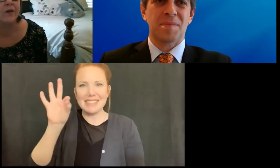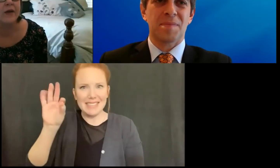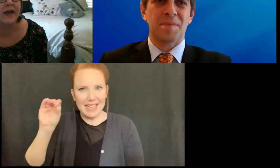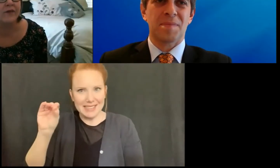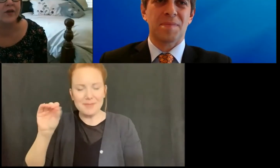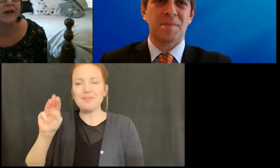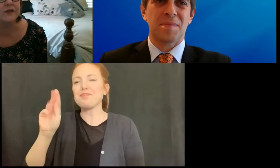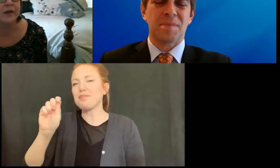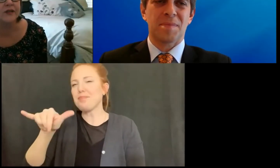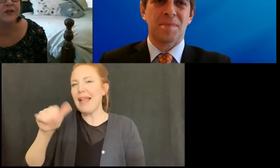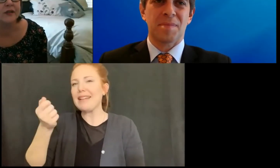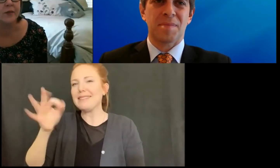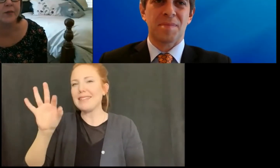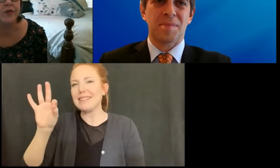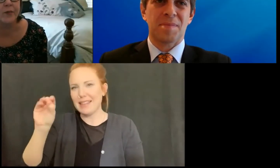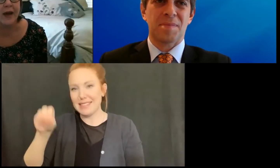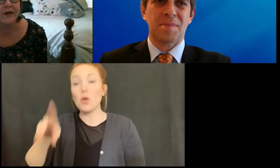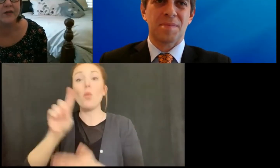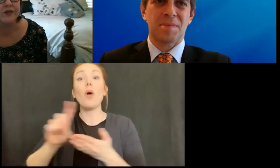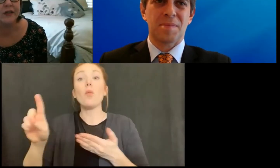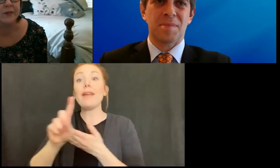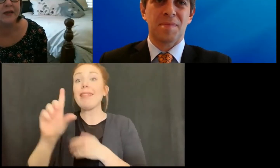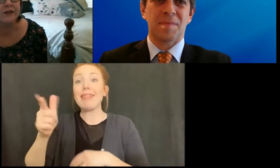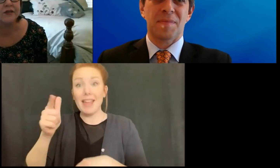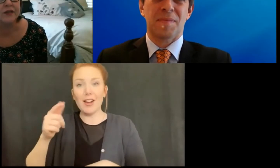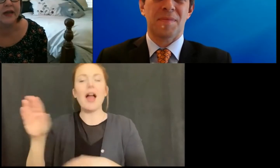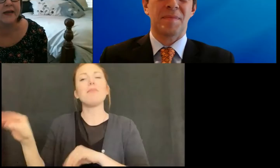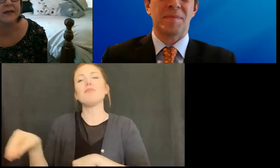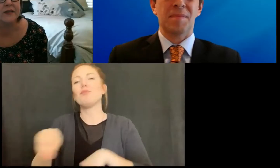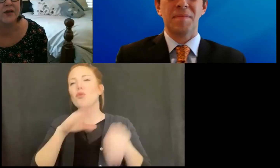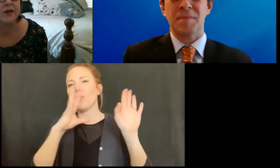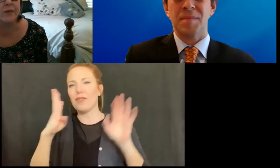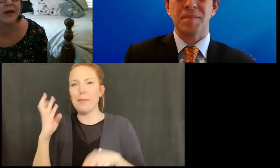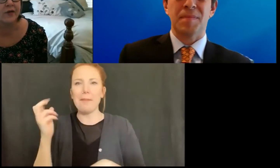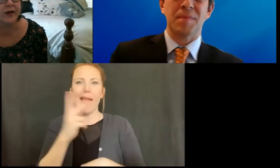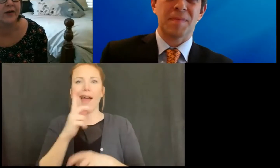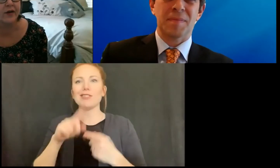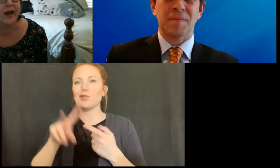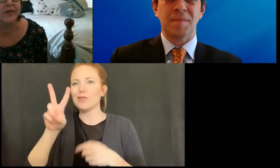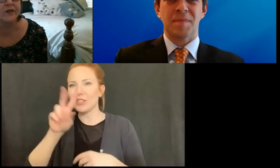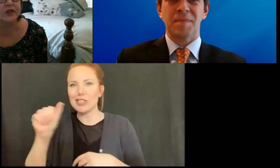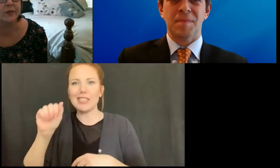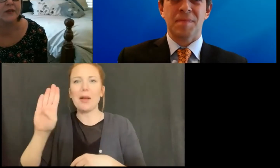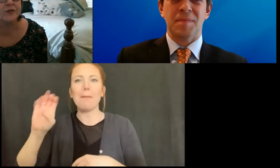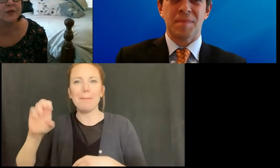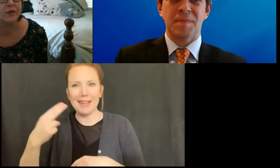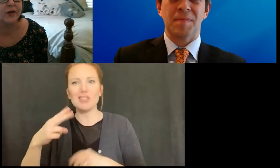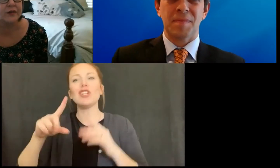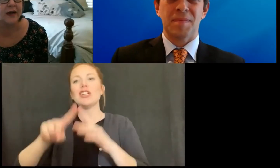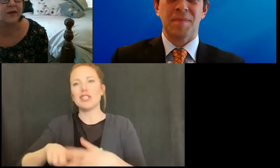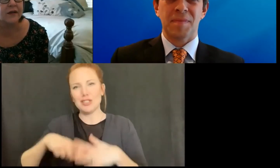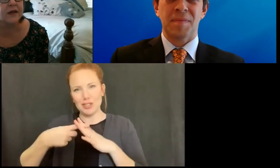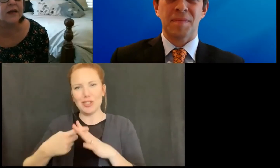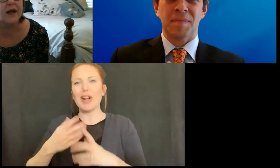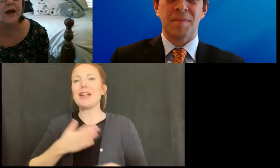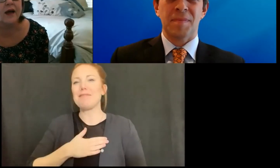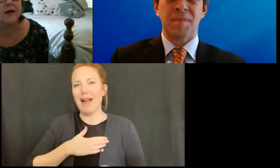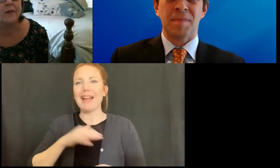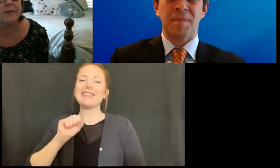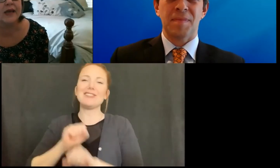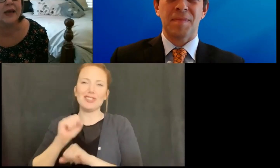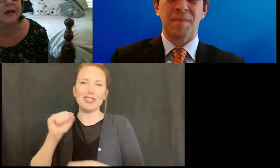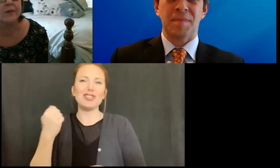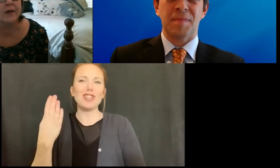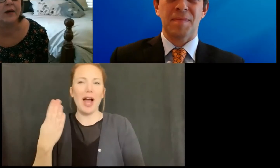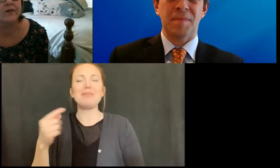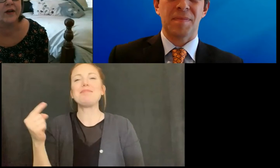May, and a week after graduation, moved back to Virginia Beach and started my career at the Virginia Beach Resort Hotel.